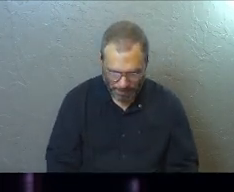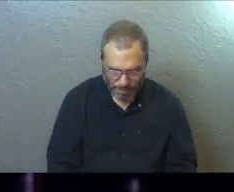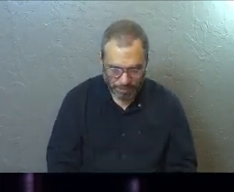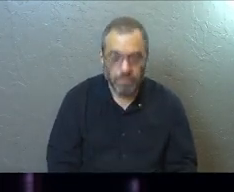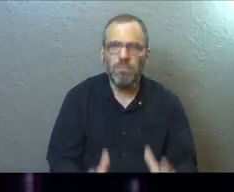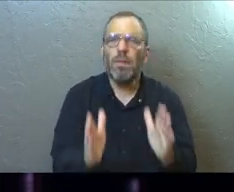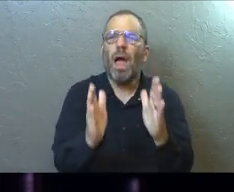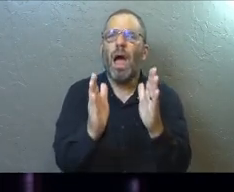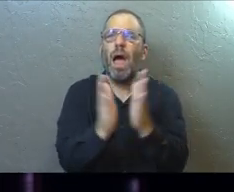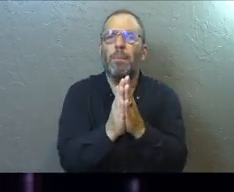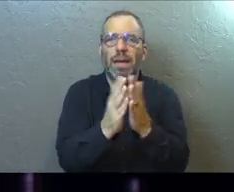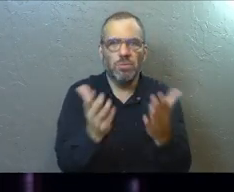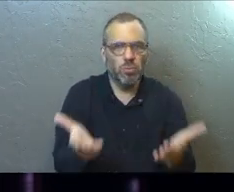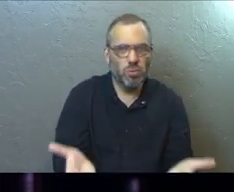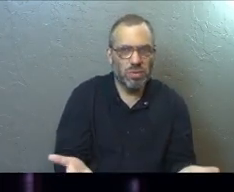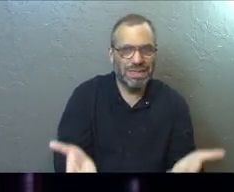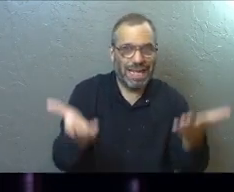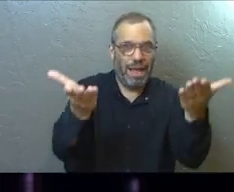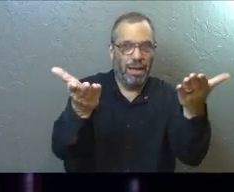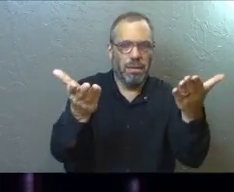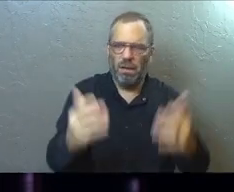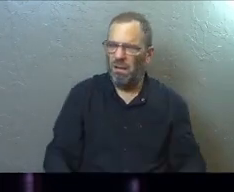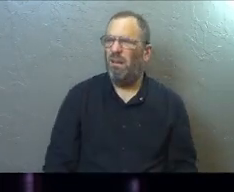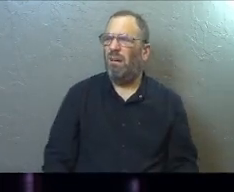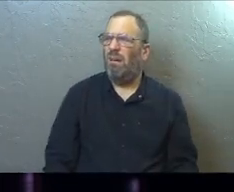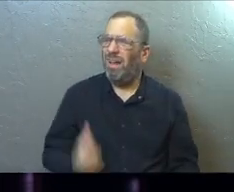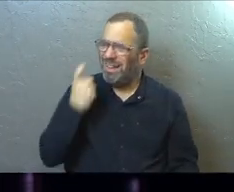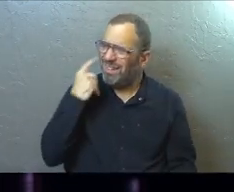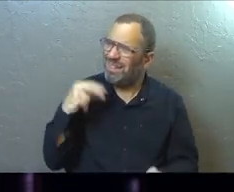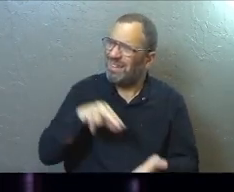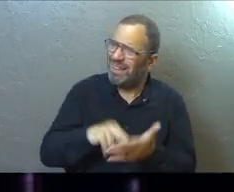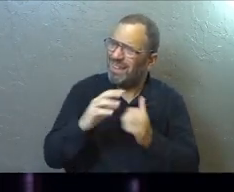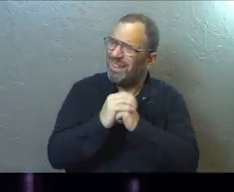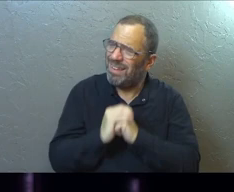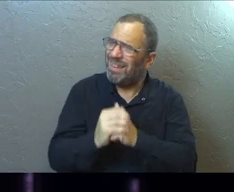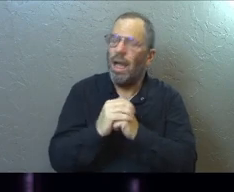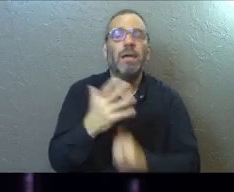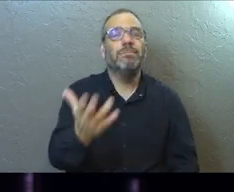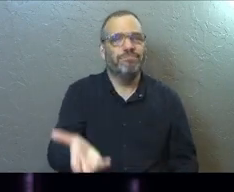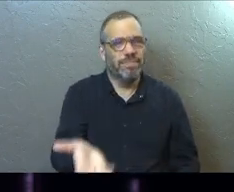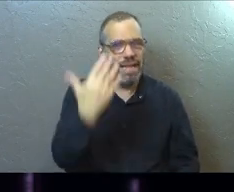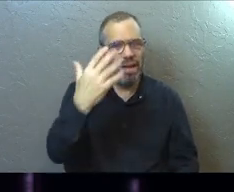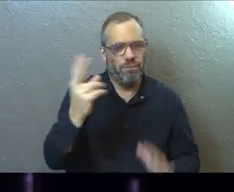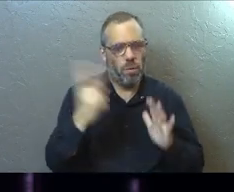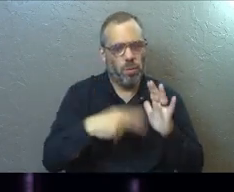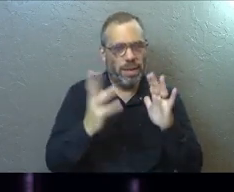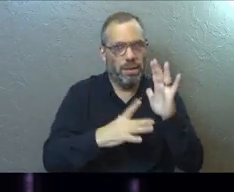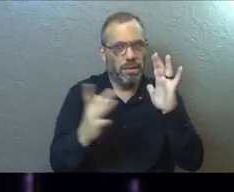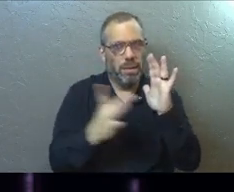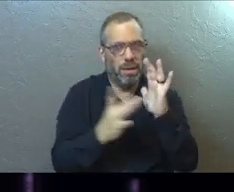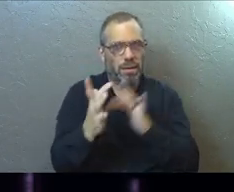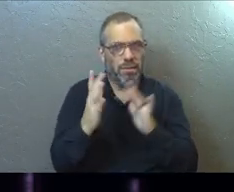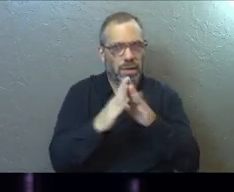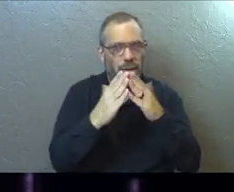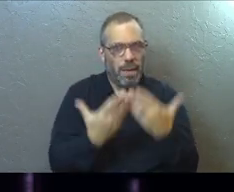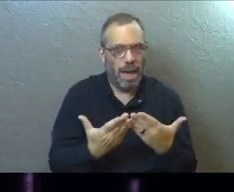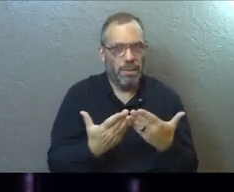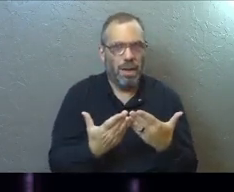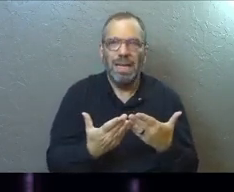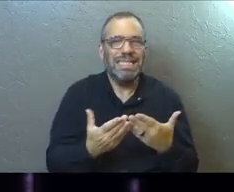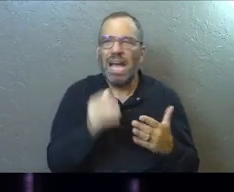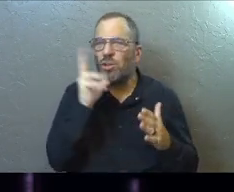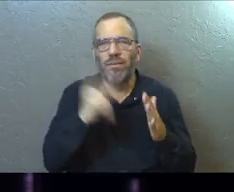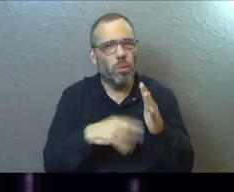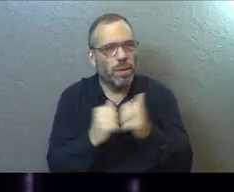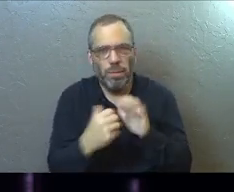All right, I'm going to ask you guys to stand right now. And I know you were just standing for worship, but I'm going to ask you to stand again for the reading of God's word. You don't have